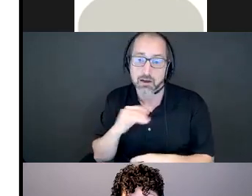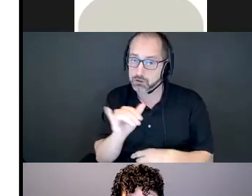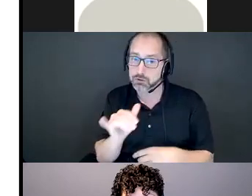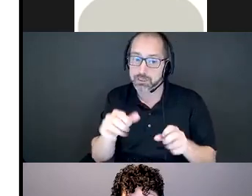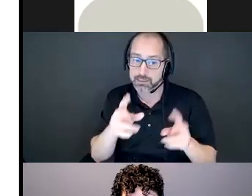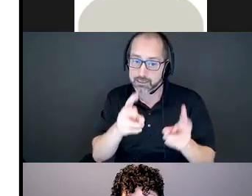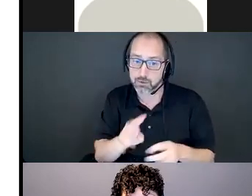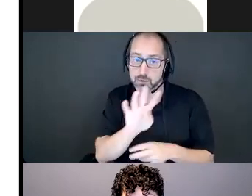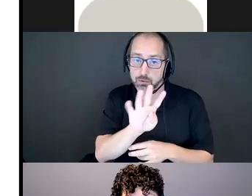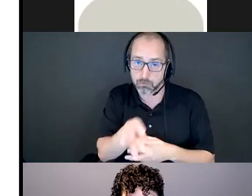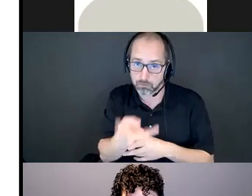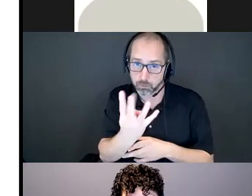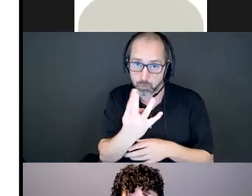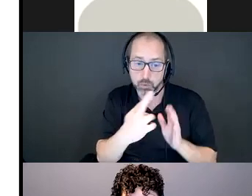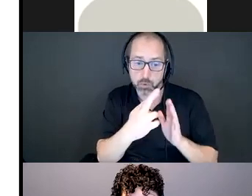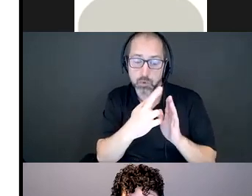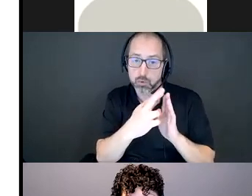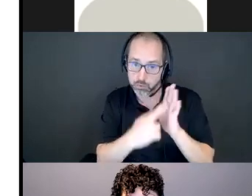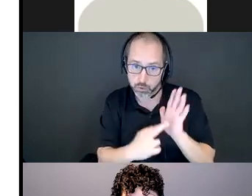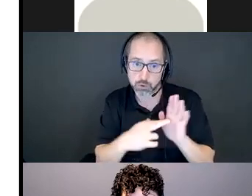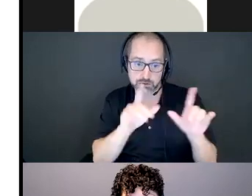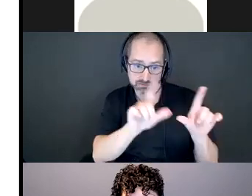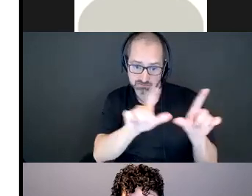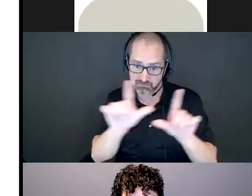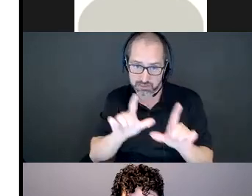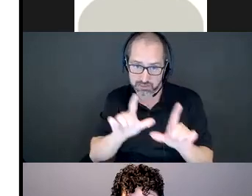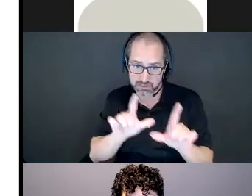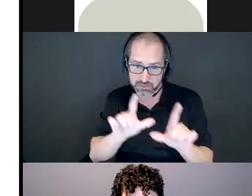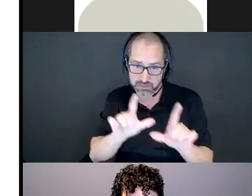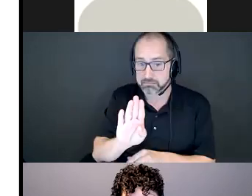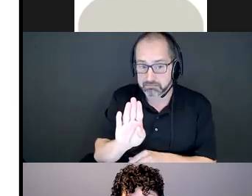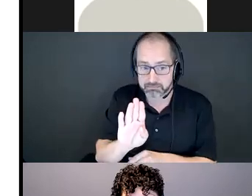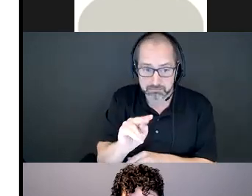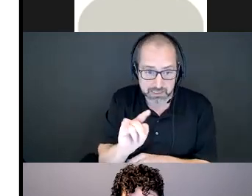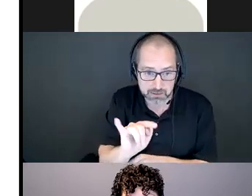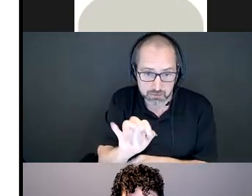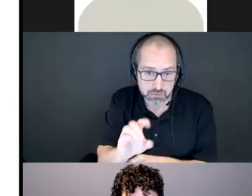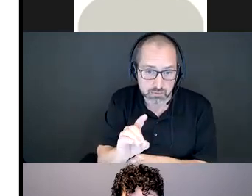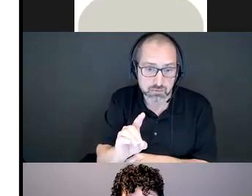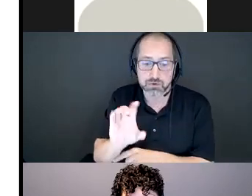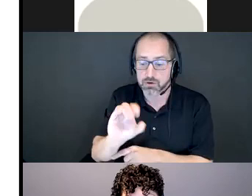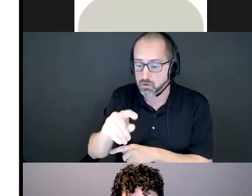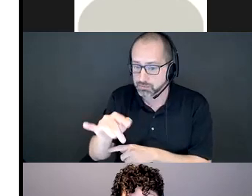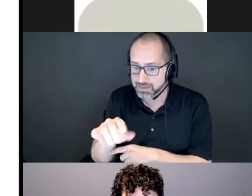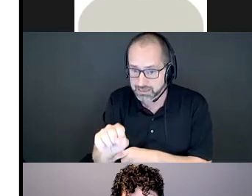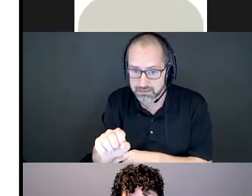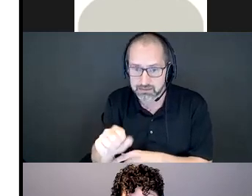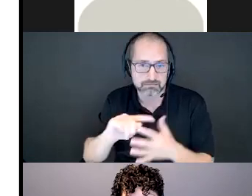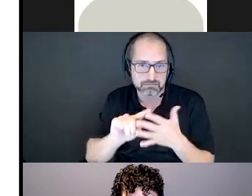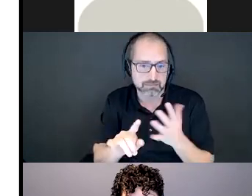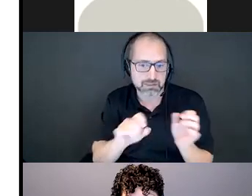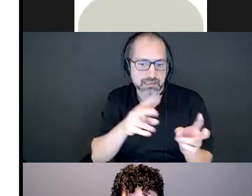disorders: benzos, opiates, cannabis, and alcohol. You could download those from the Canadian Coalition for Seniors Mental